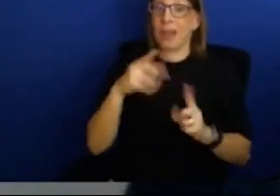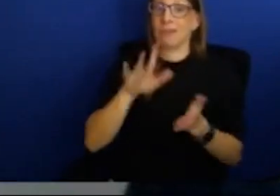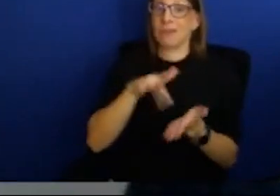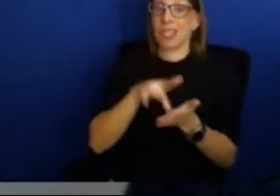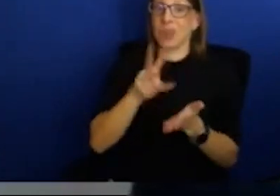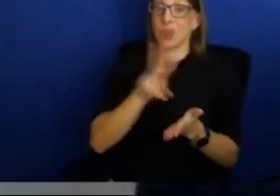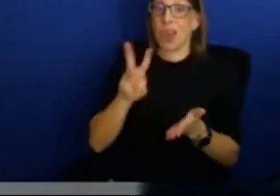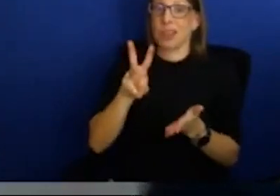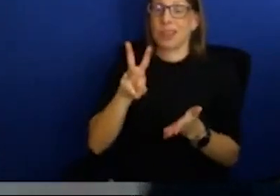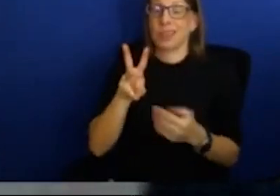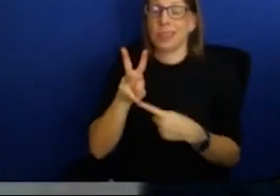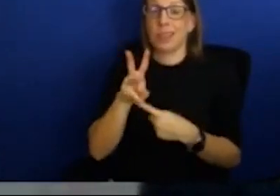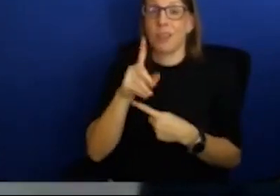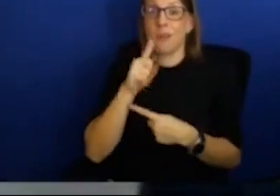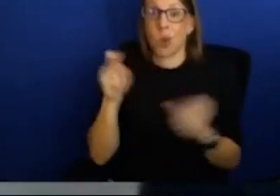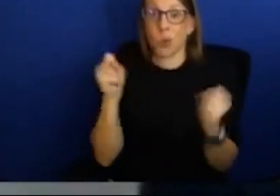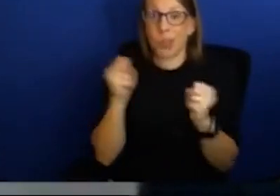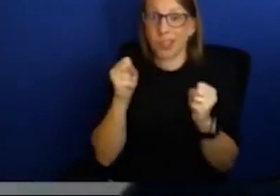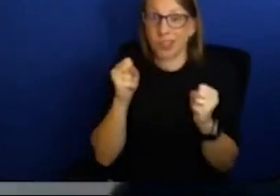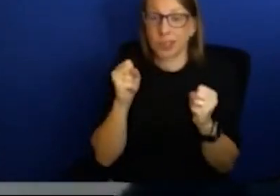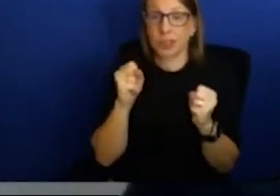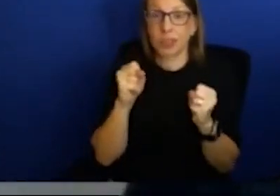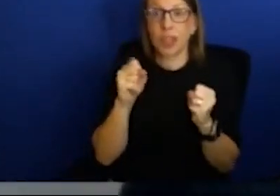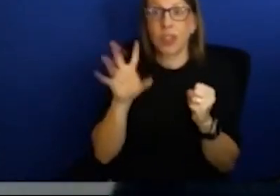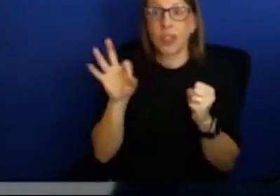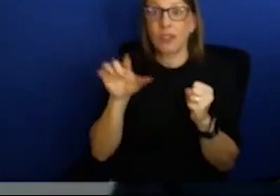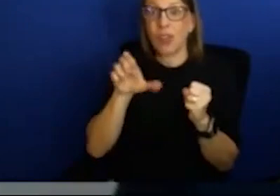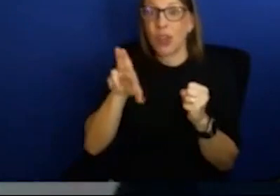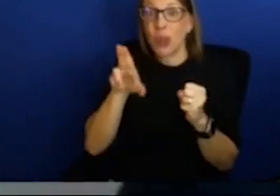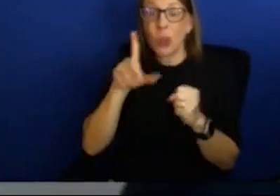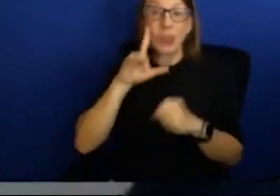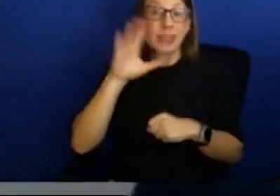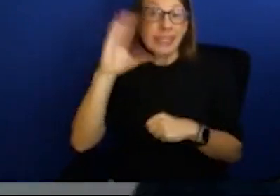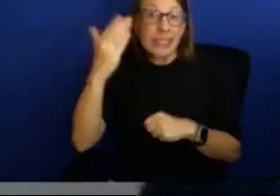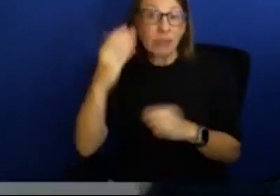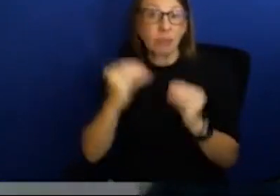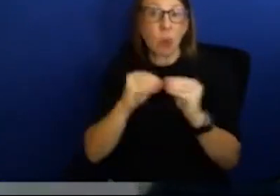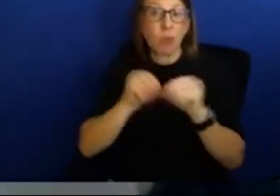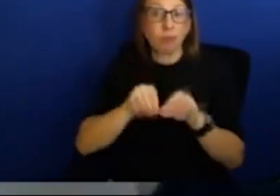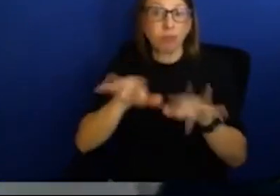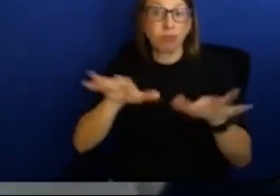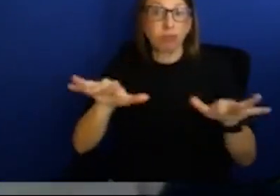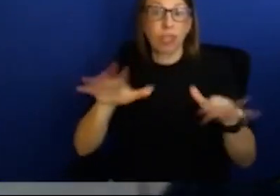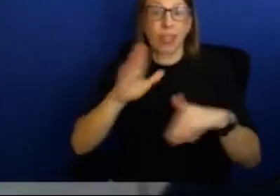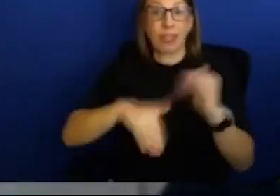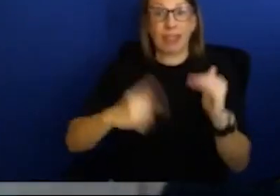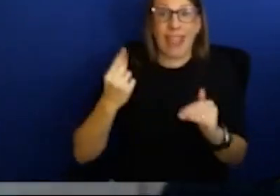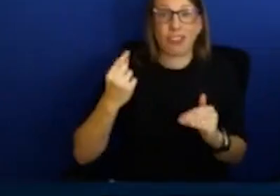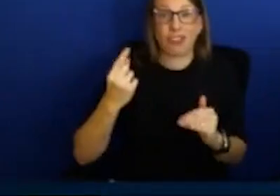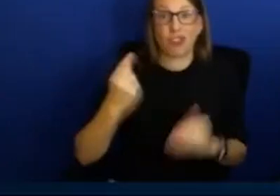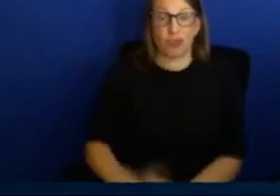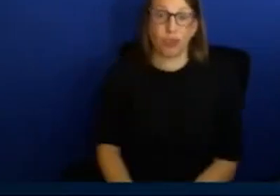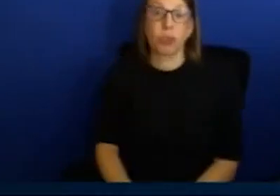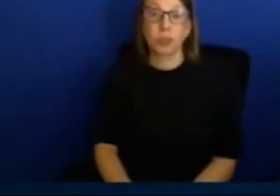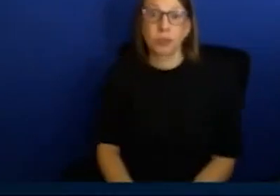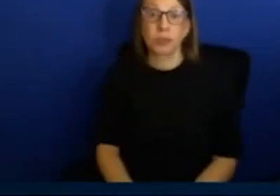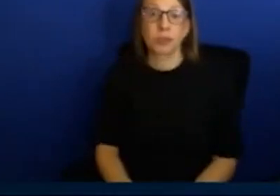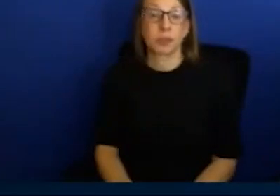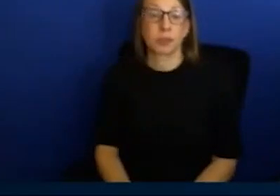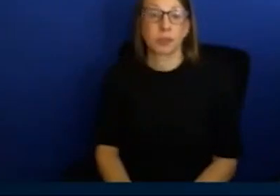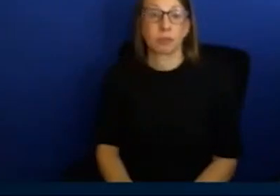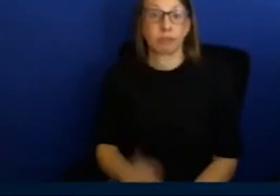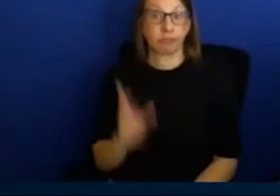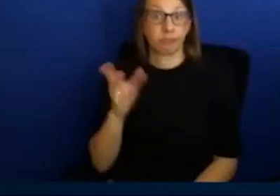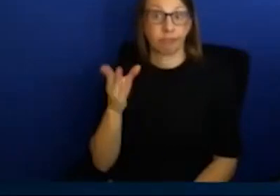since flu is starting to look a little bit more active than it did last year at this time. Dr. Hawkinson, any thoughts on